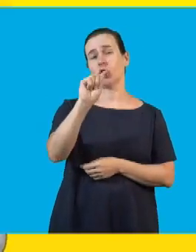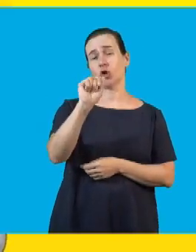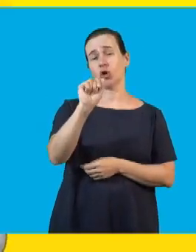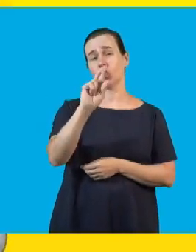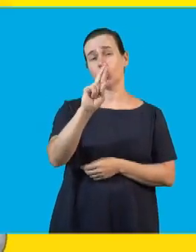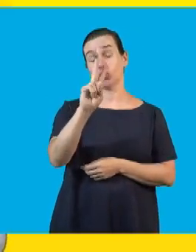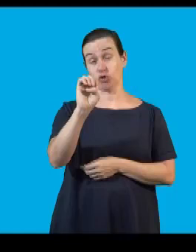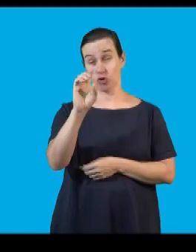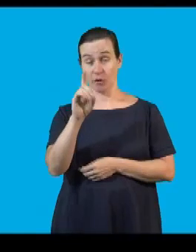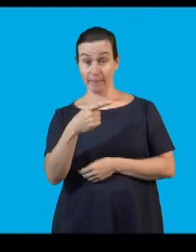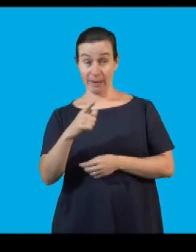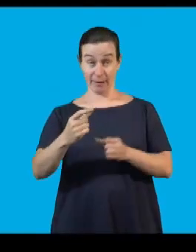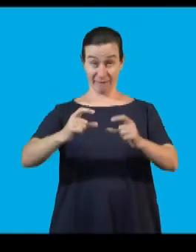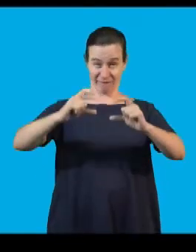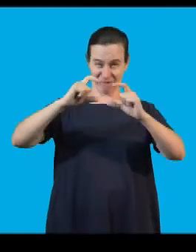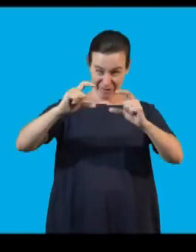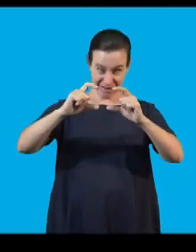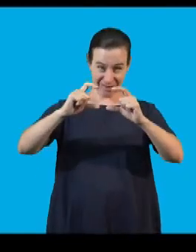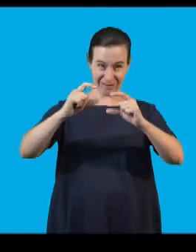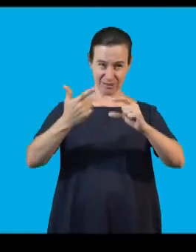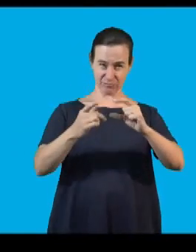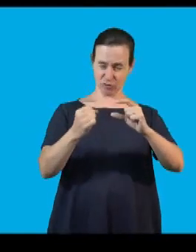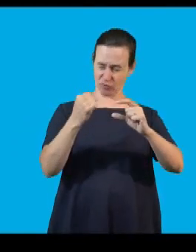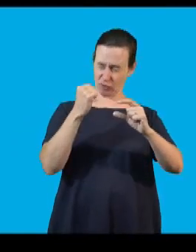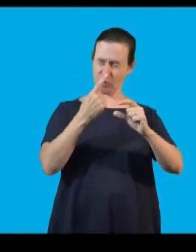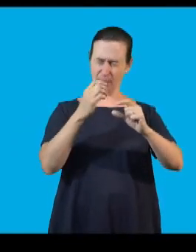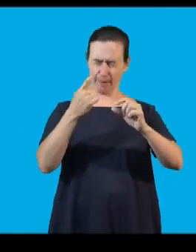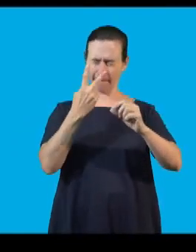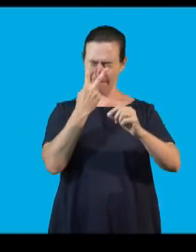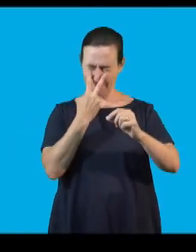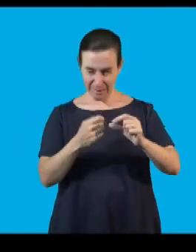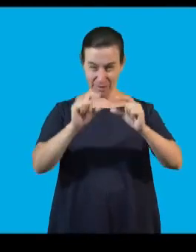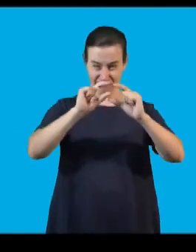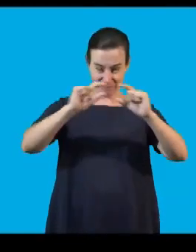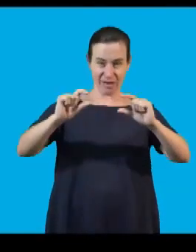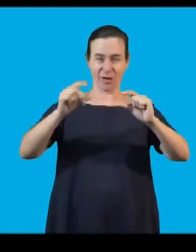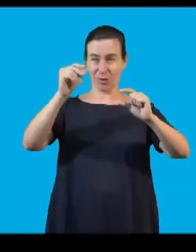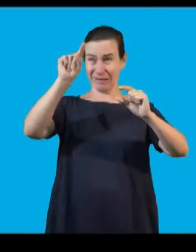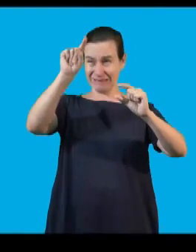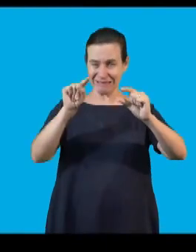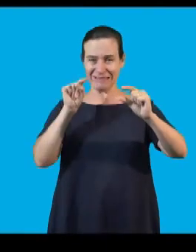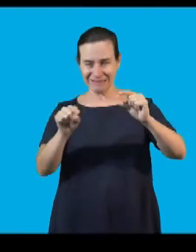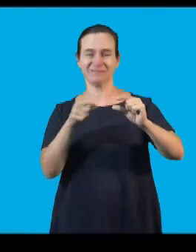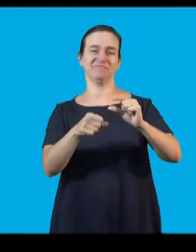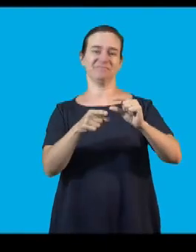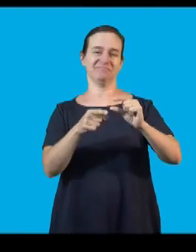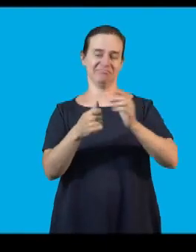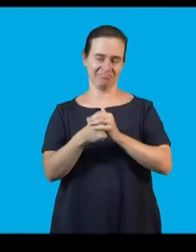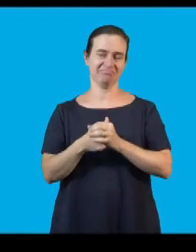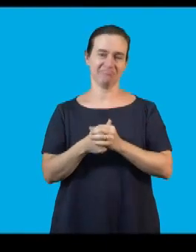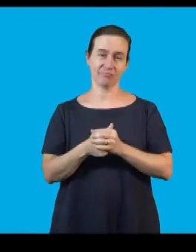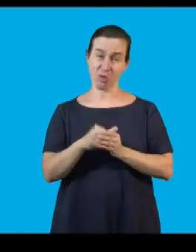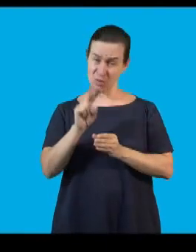look how starved is written. Capital letters, bold font, and the exclamation mark. So let's see if